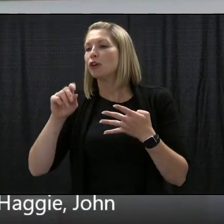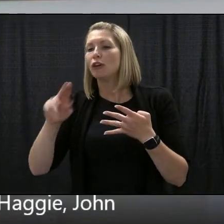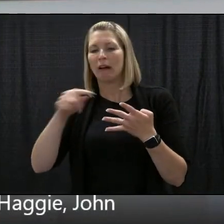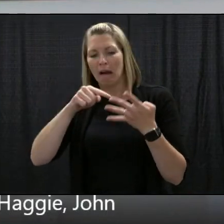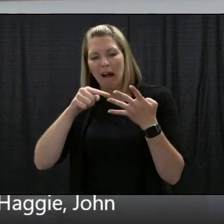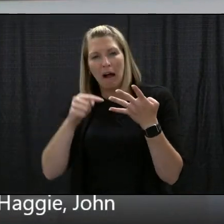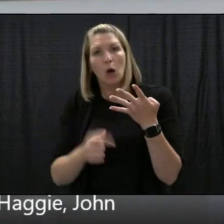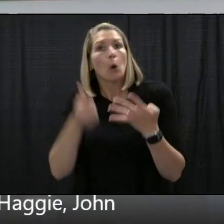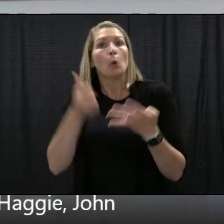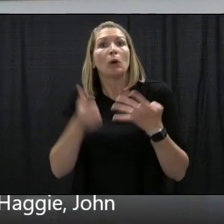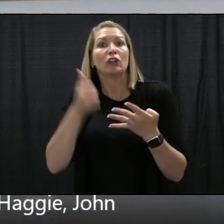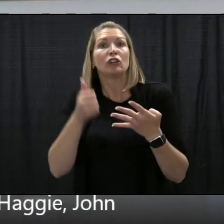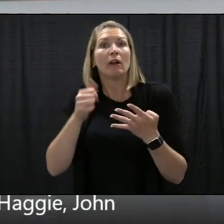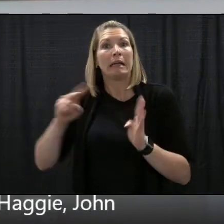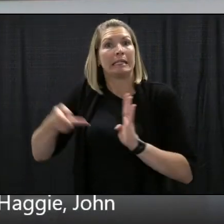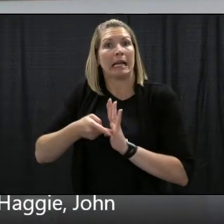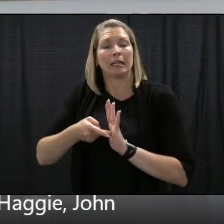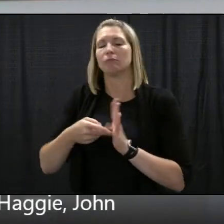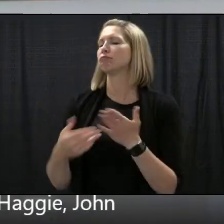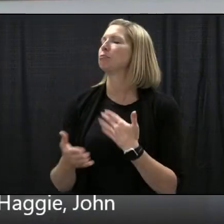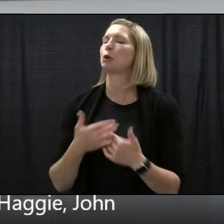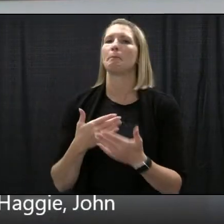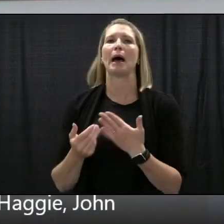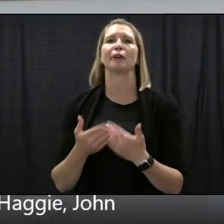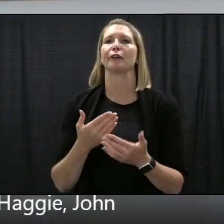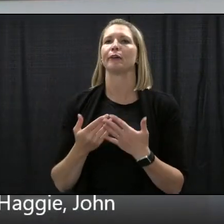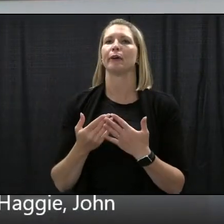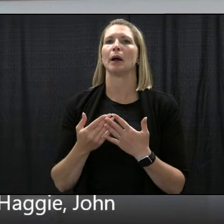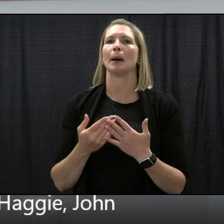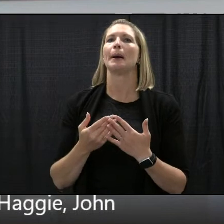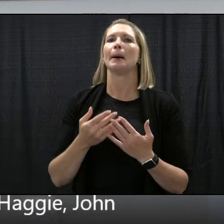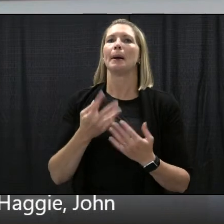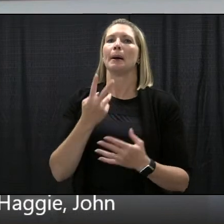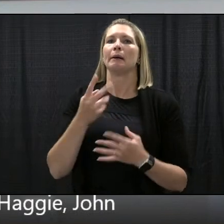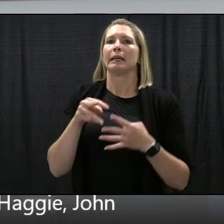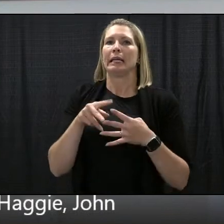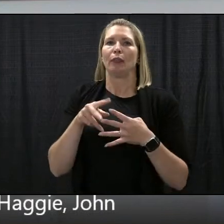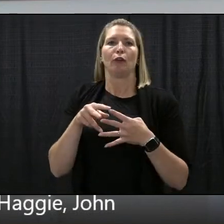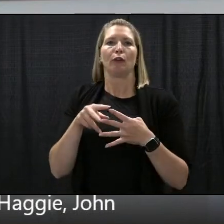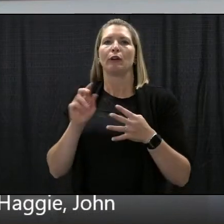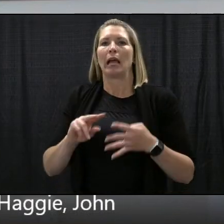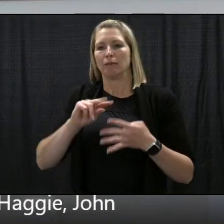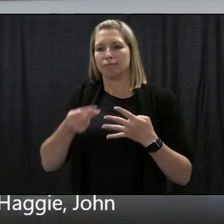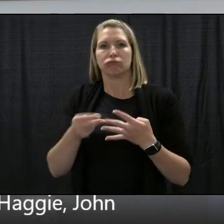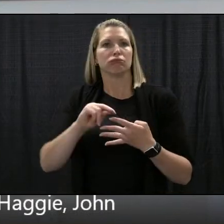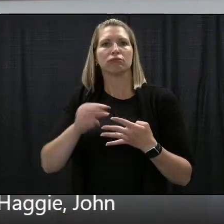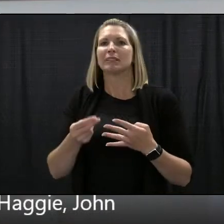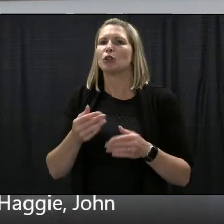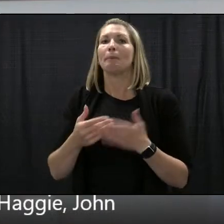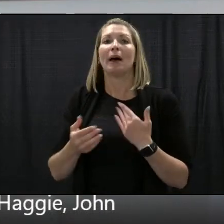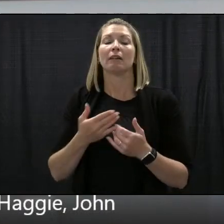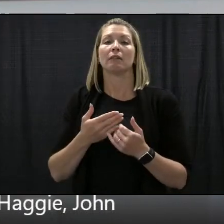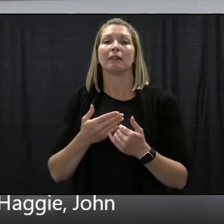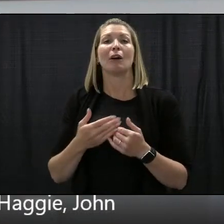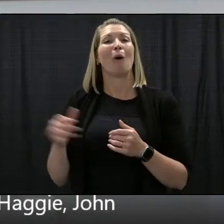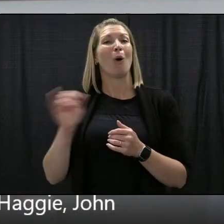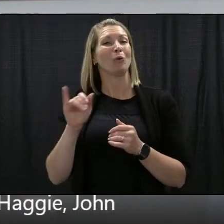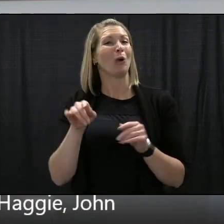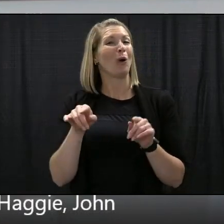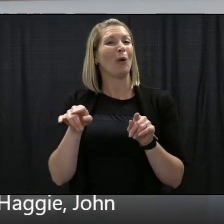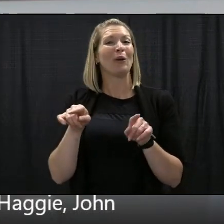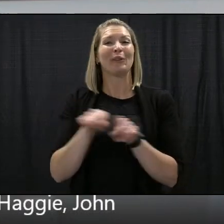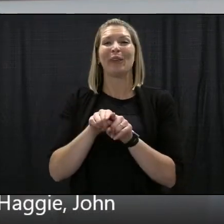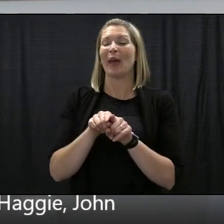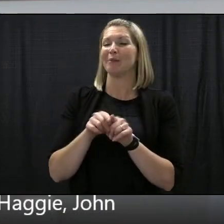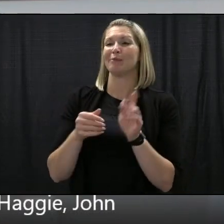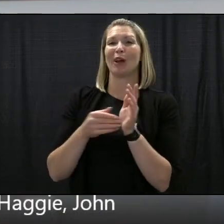Moderna. From the point of view of going forward, as Dr. Fitzgerald has just said, the marathon is nearly at an end. This has